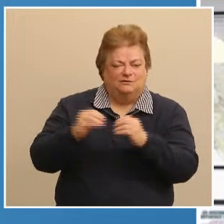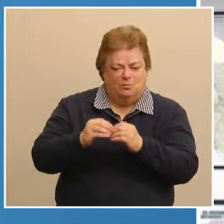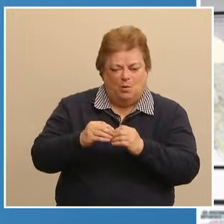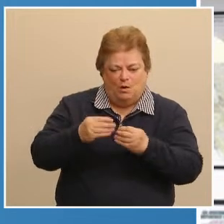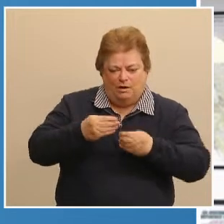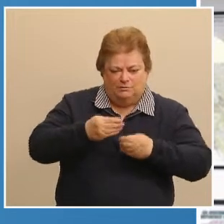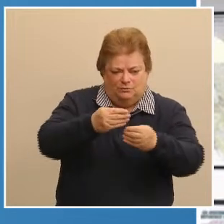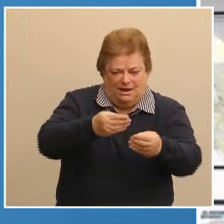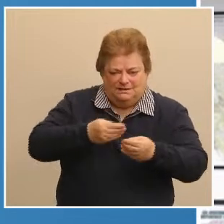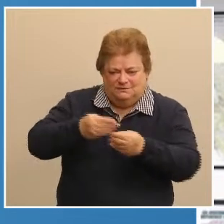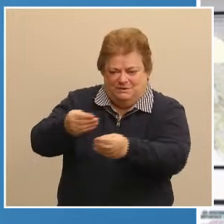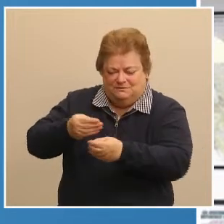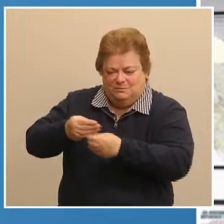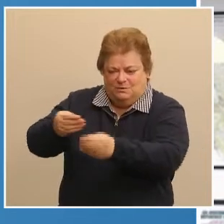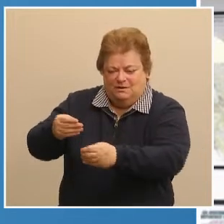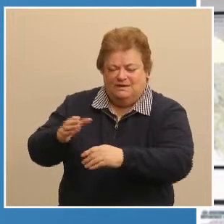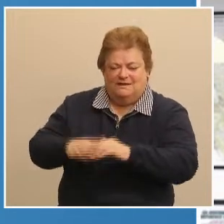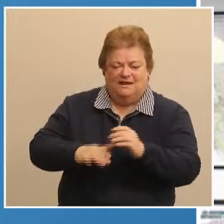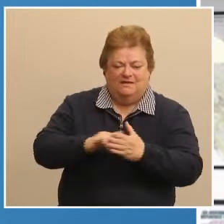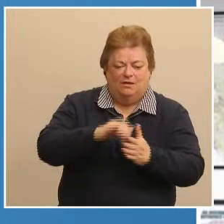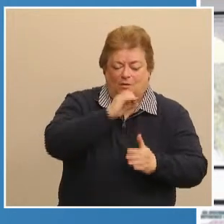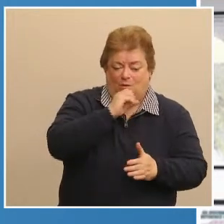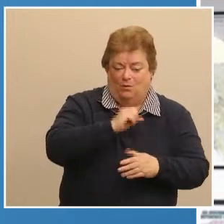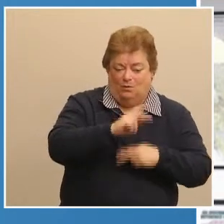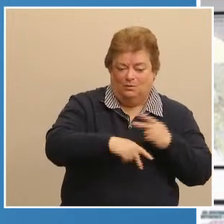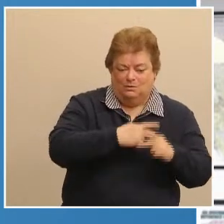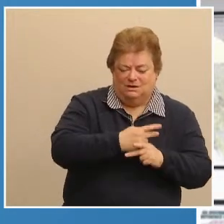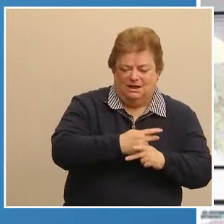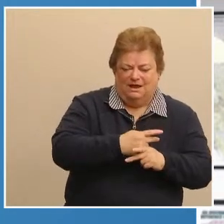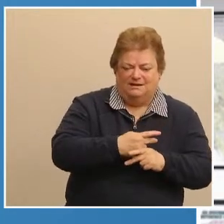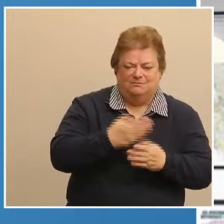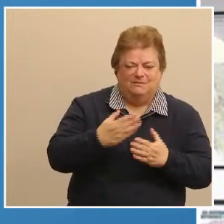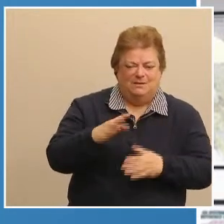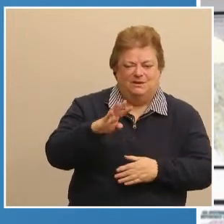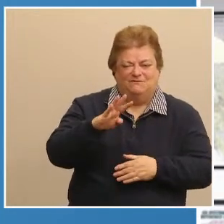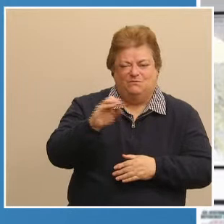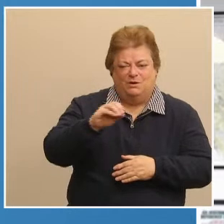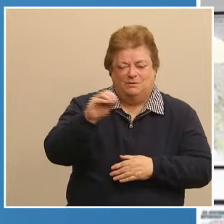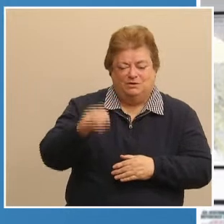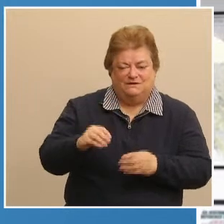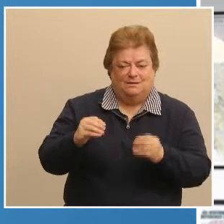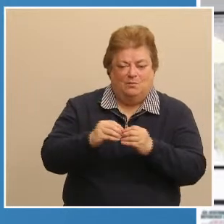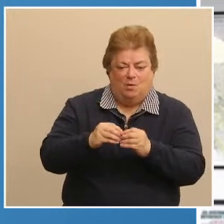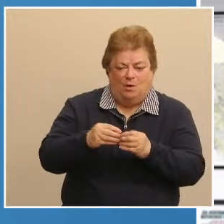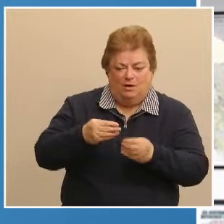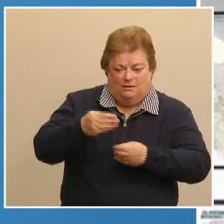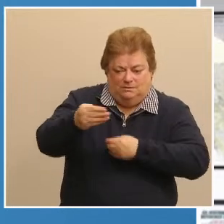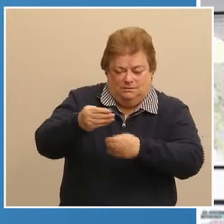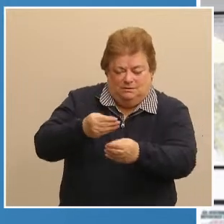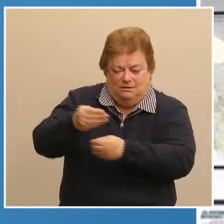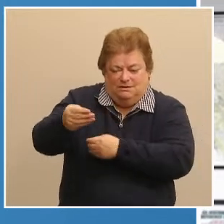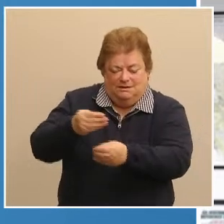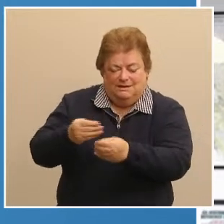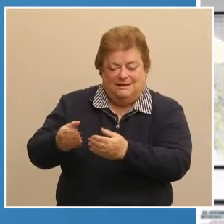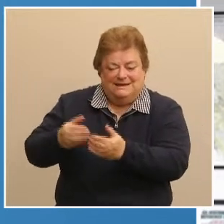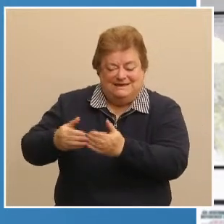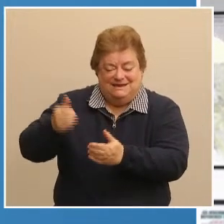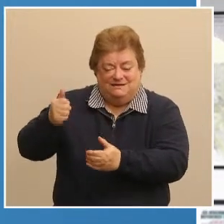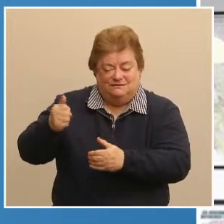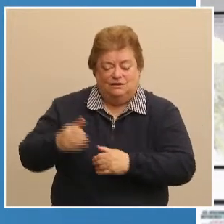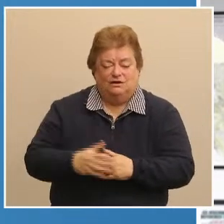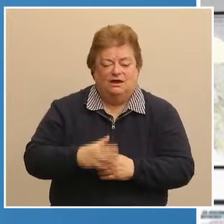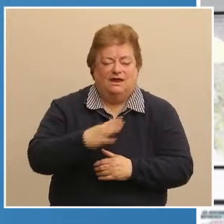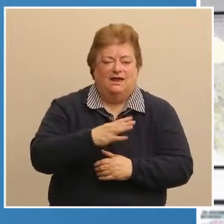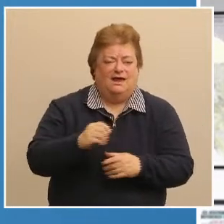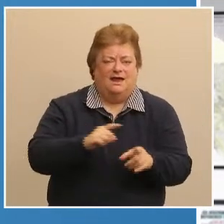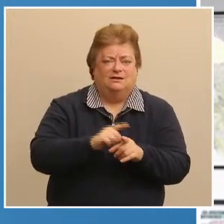transmissible than the old wild type virus, probably 40% more transmissible or more. And it also